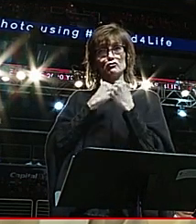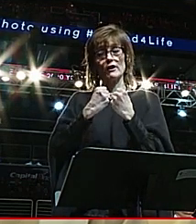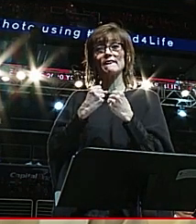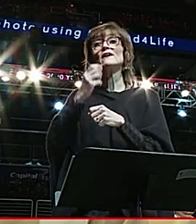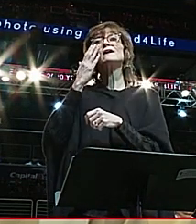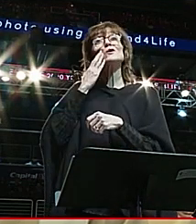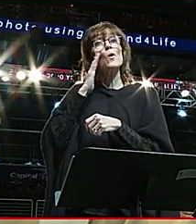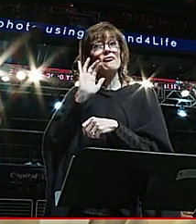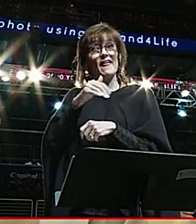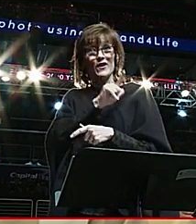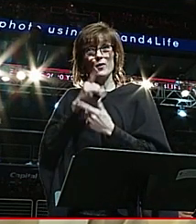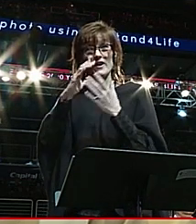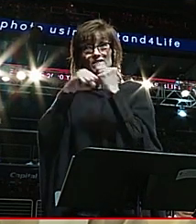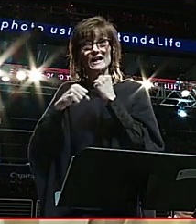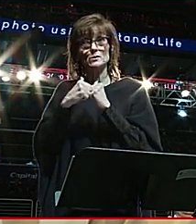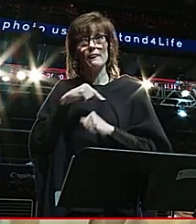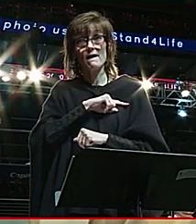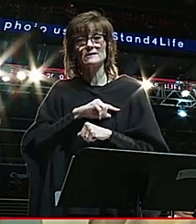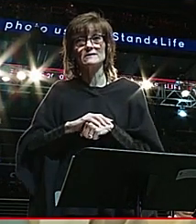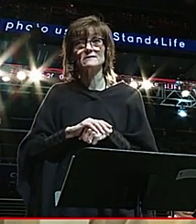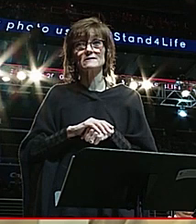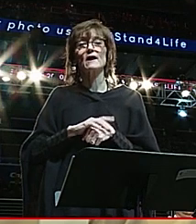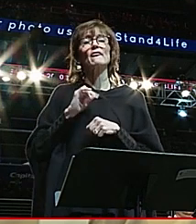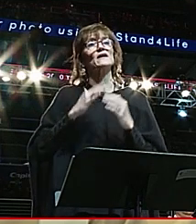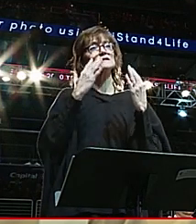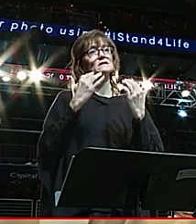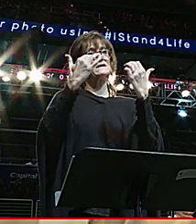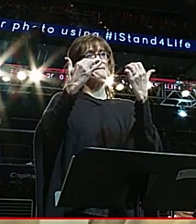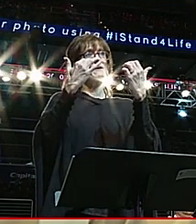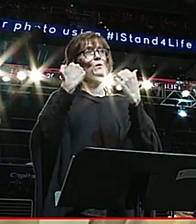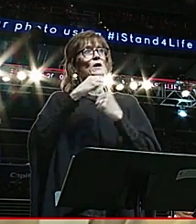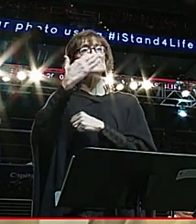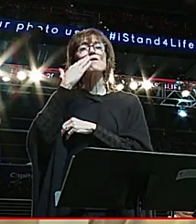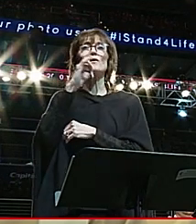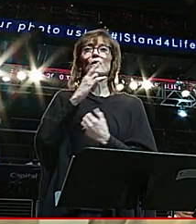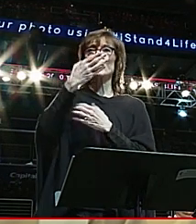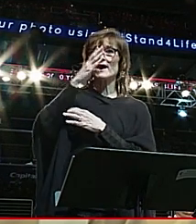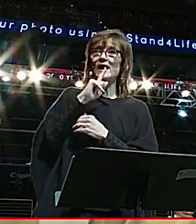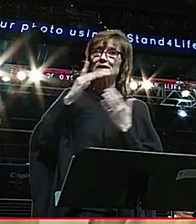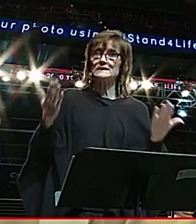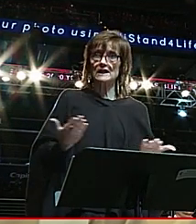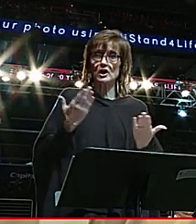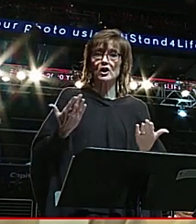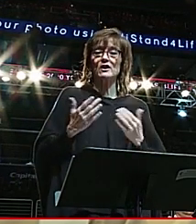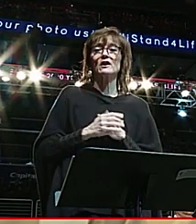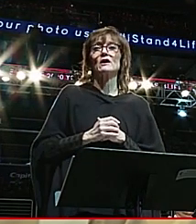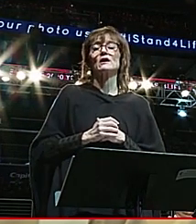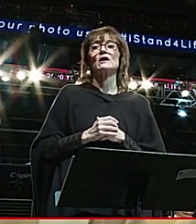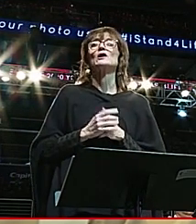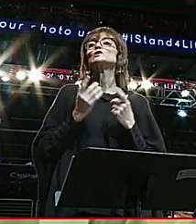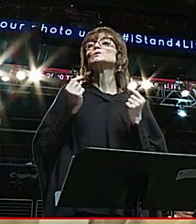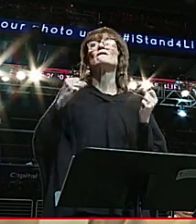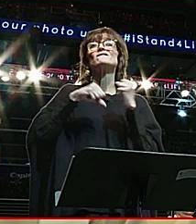us. And so in this assembly, the Lord brought us here so that we might prepare to this fight in which